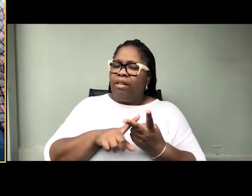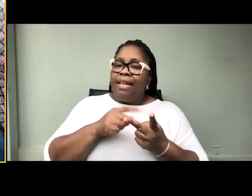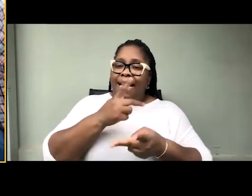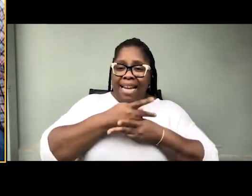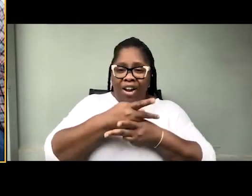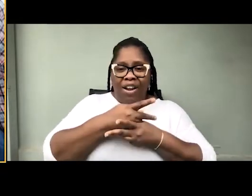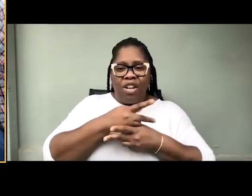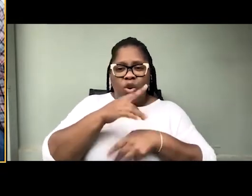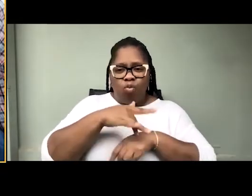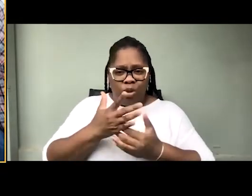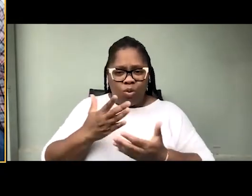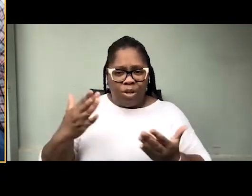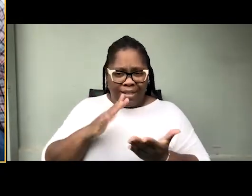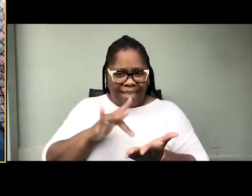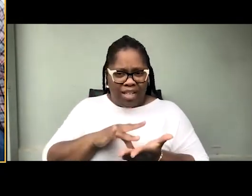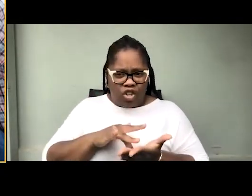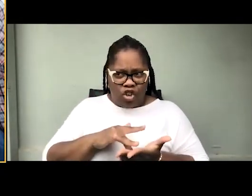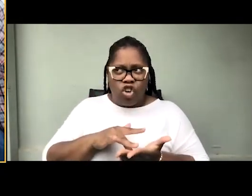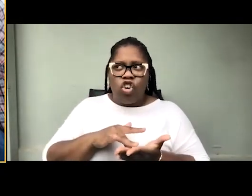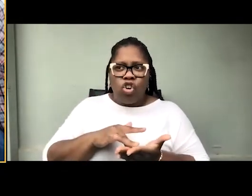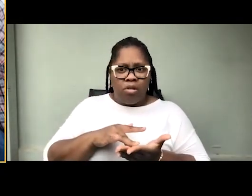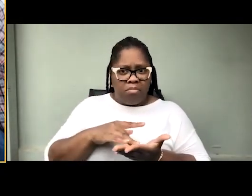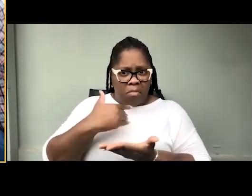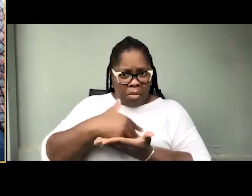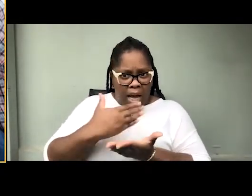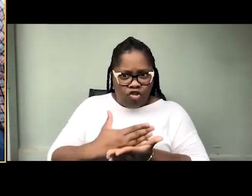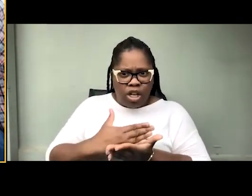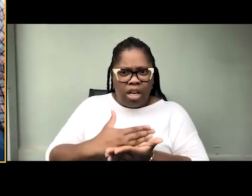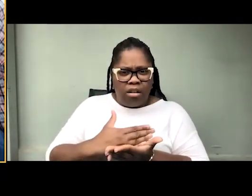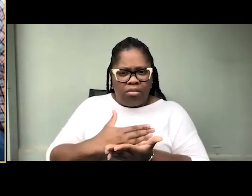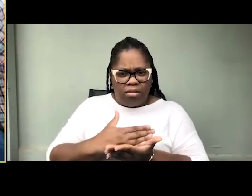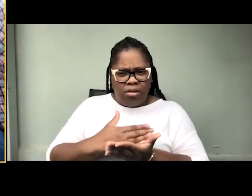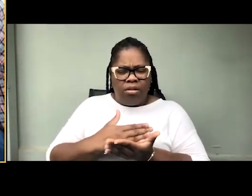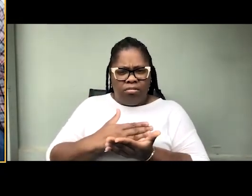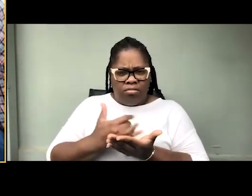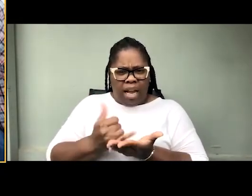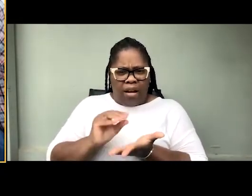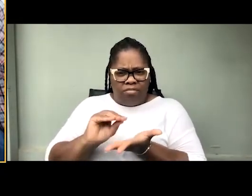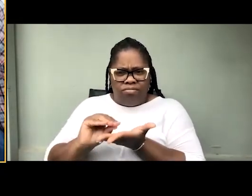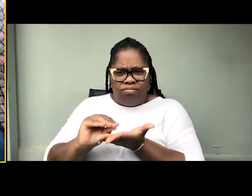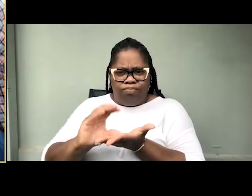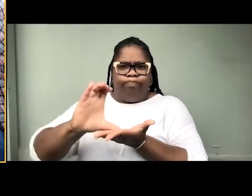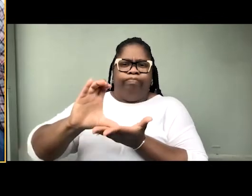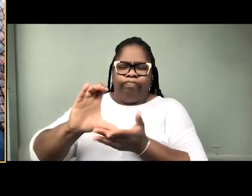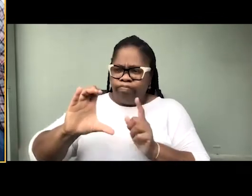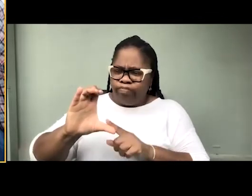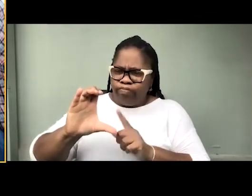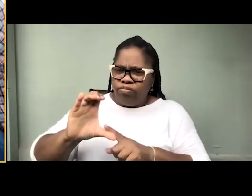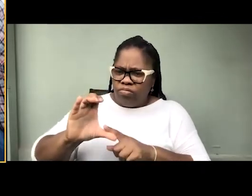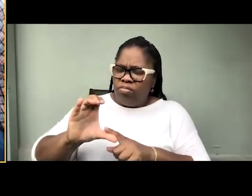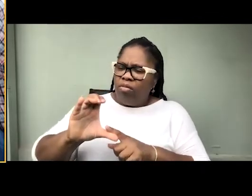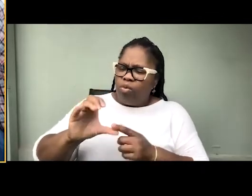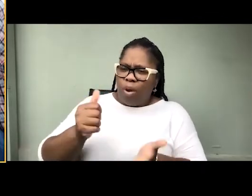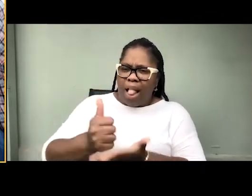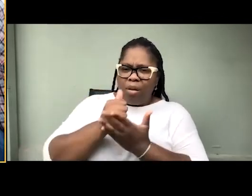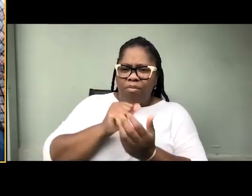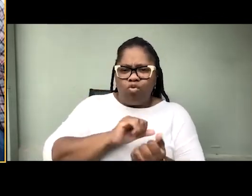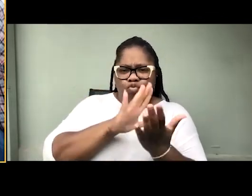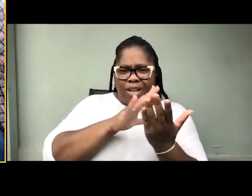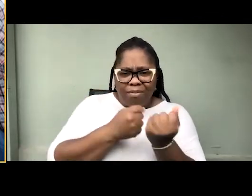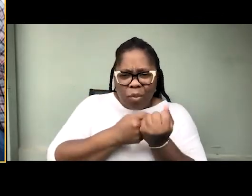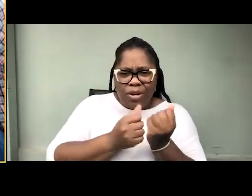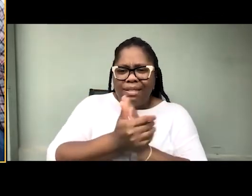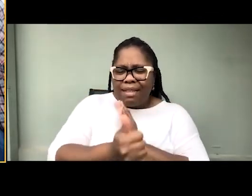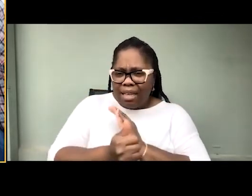some money in the most recent budget to really help address the sorts of skills and support that caregivers need caring for